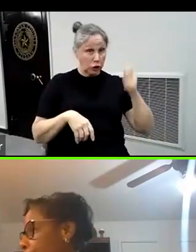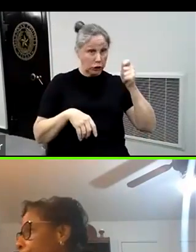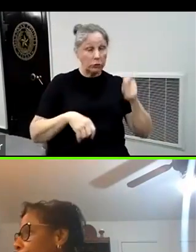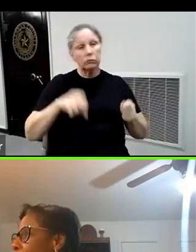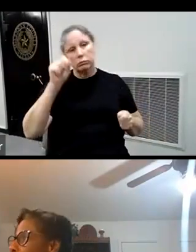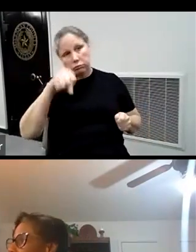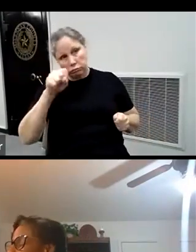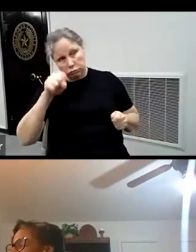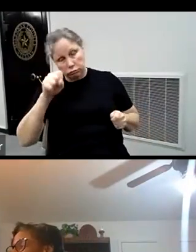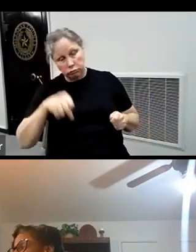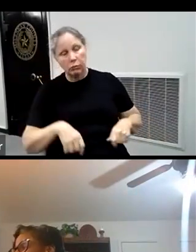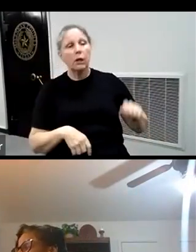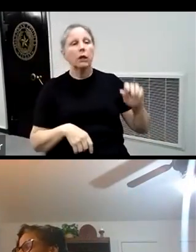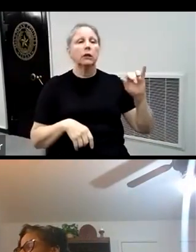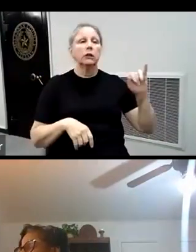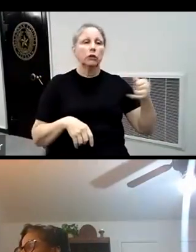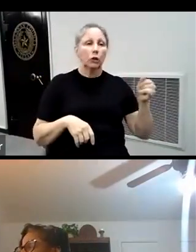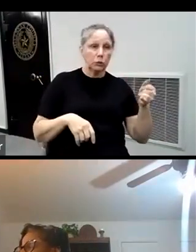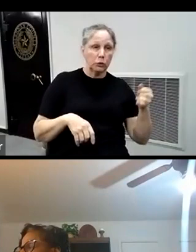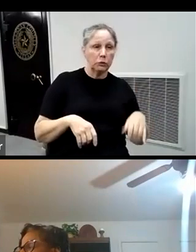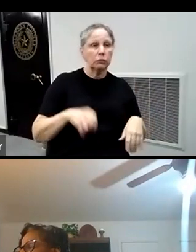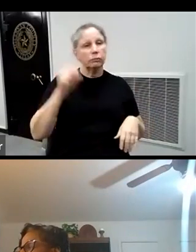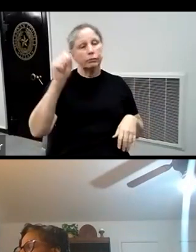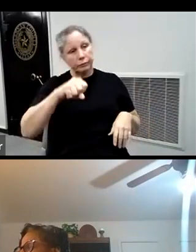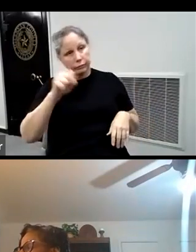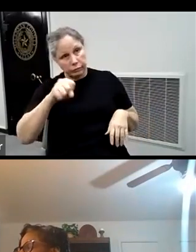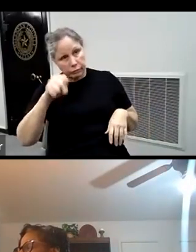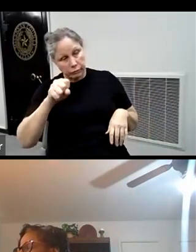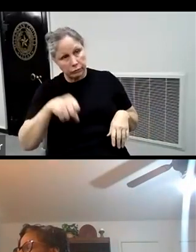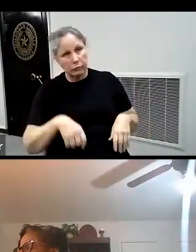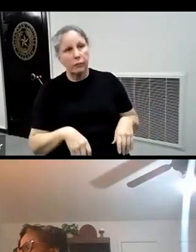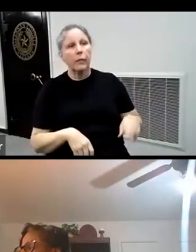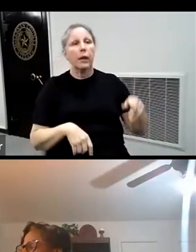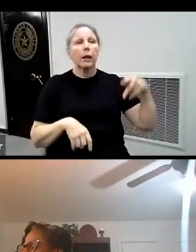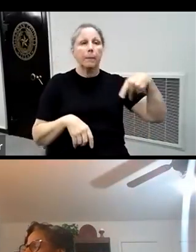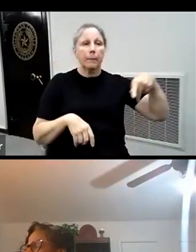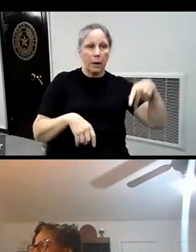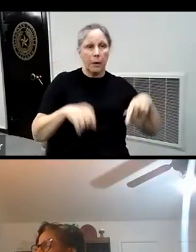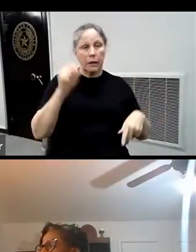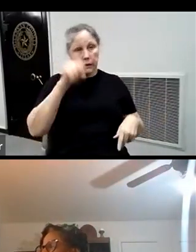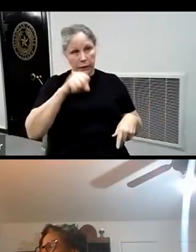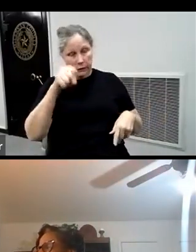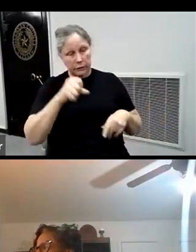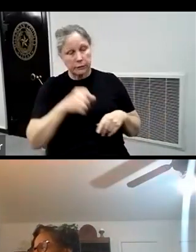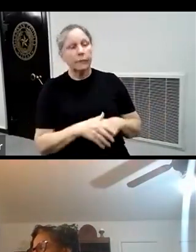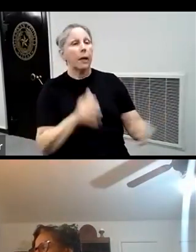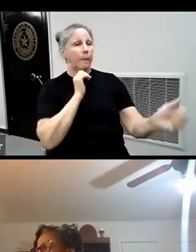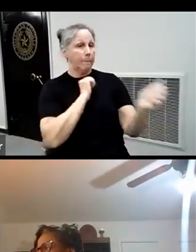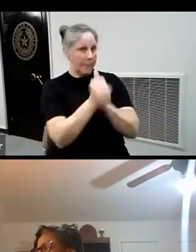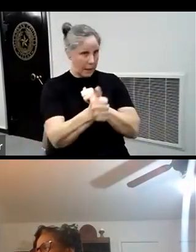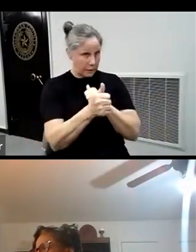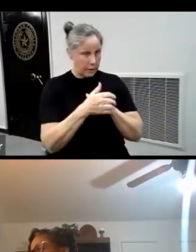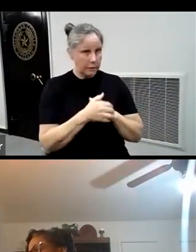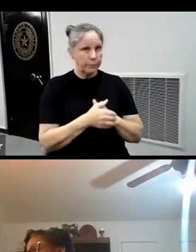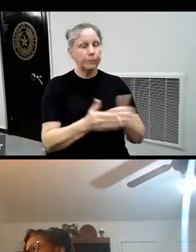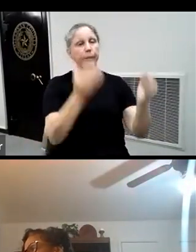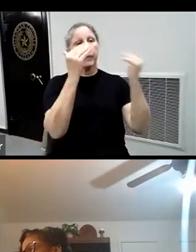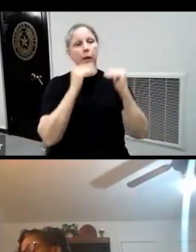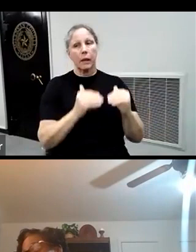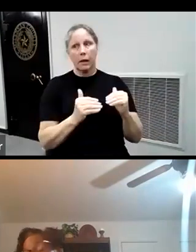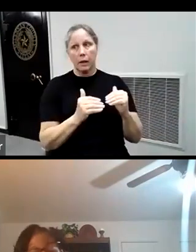Aye. Commissioner Jones, Aye. Commissioner Perry. Pass.